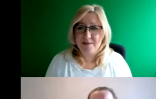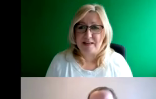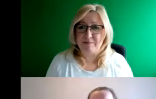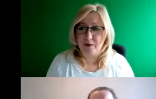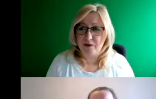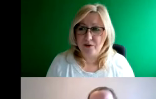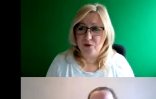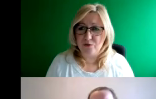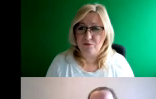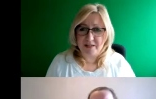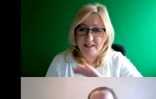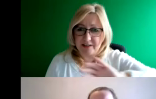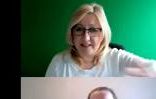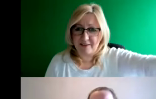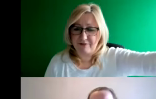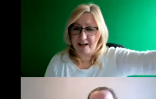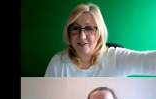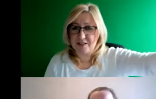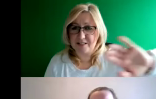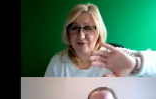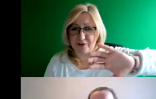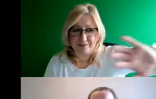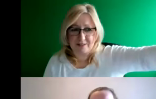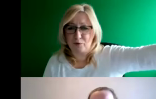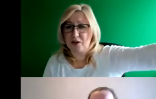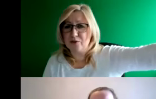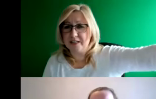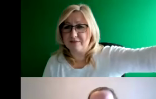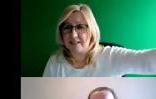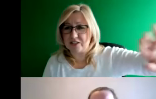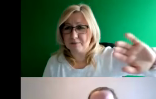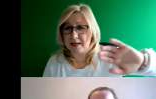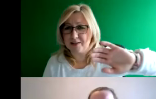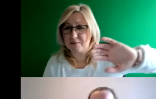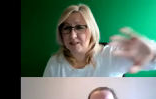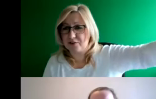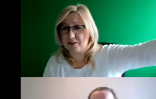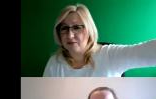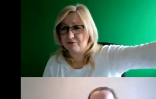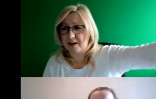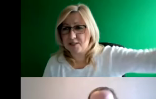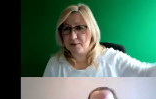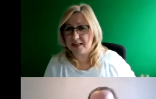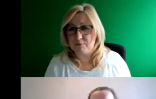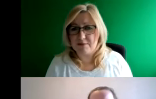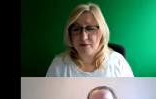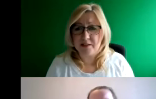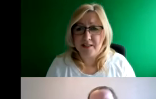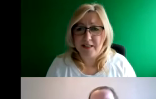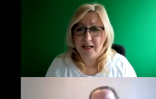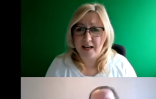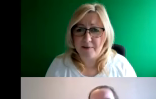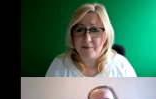pro-Flams people who really feel that French is for the Wallonian region of Belgium, it's for the French-speaking